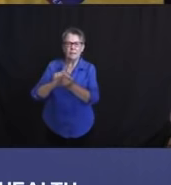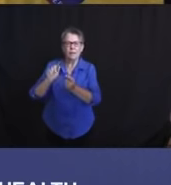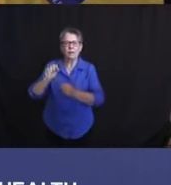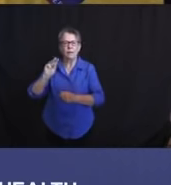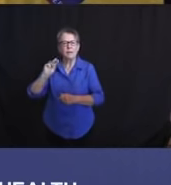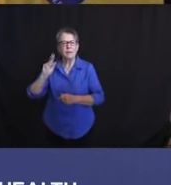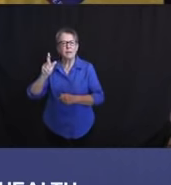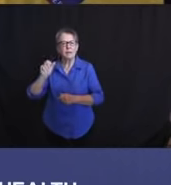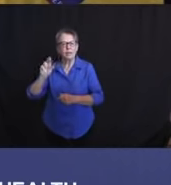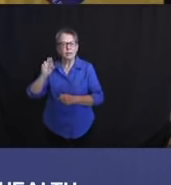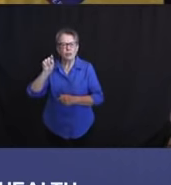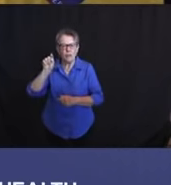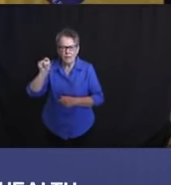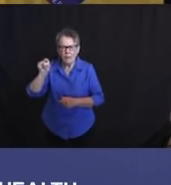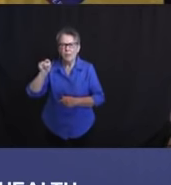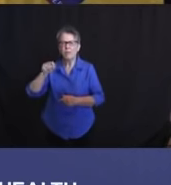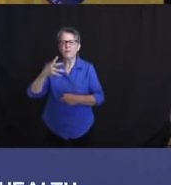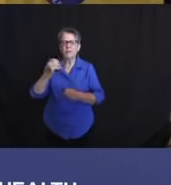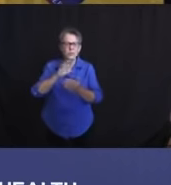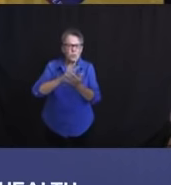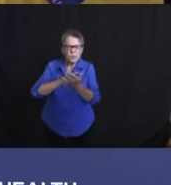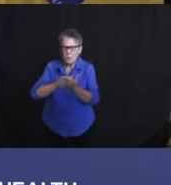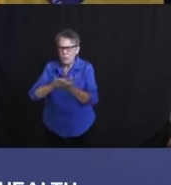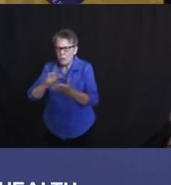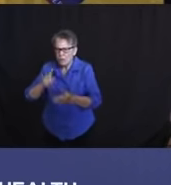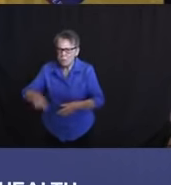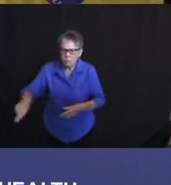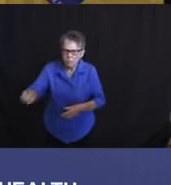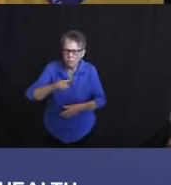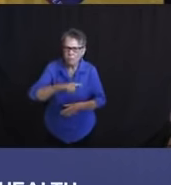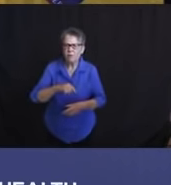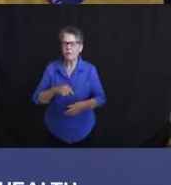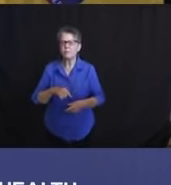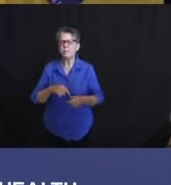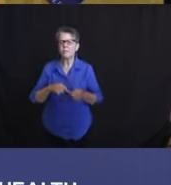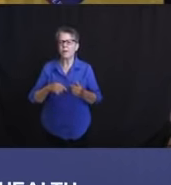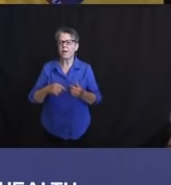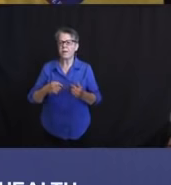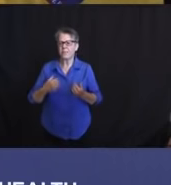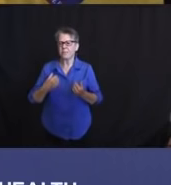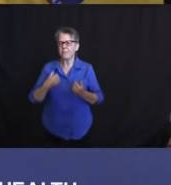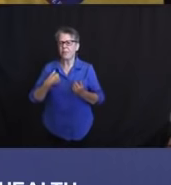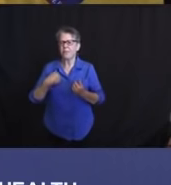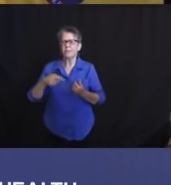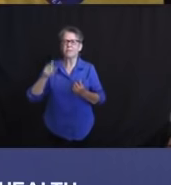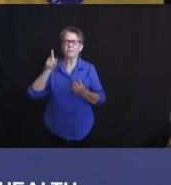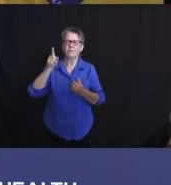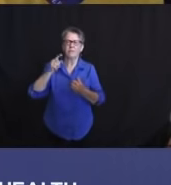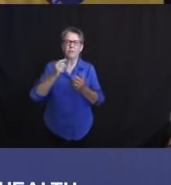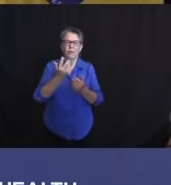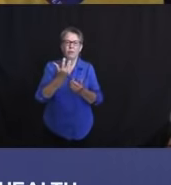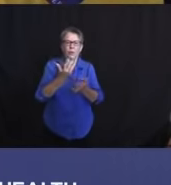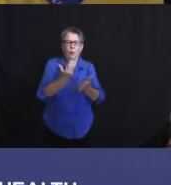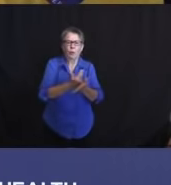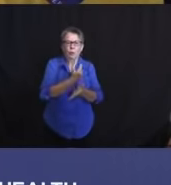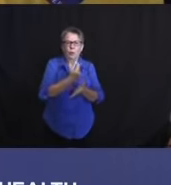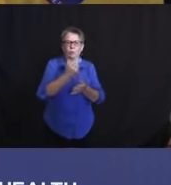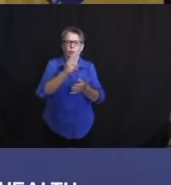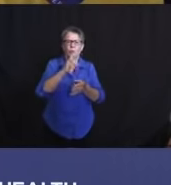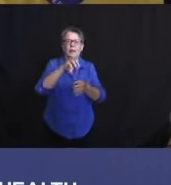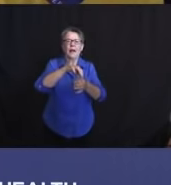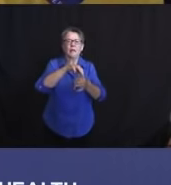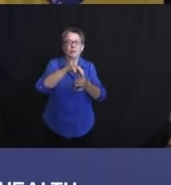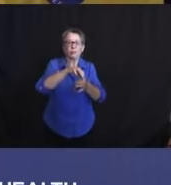and 3 new members there. And just prior to this, I joined legislative leaders and legislators, educators,